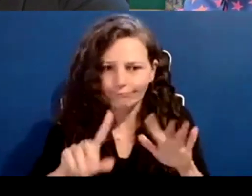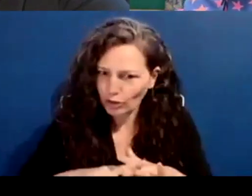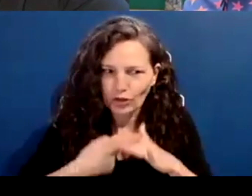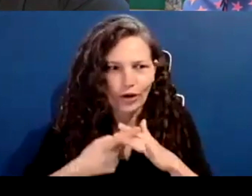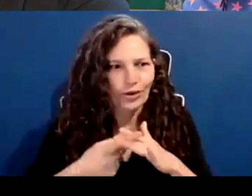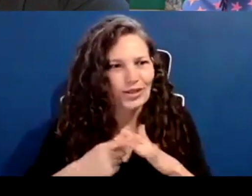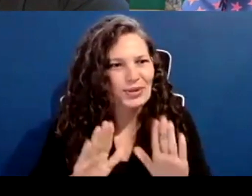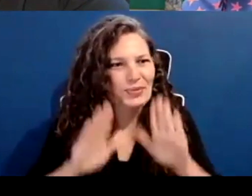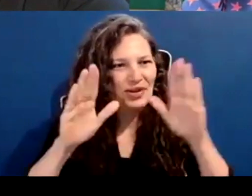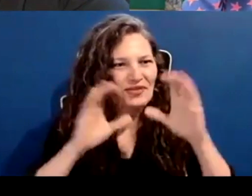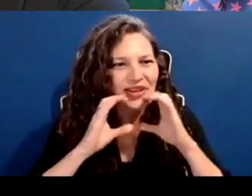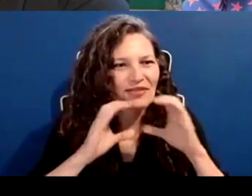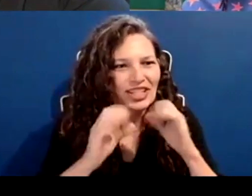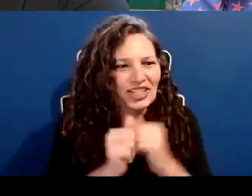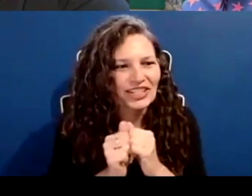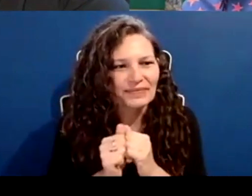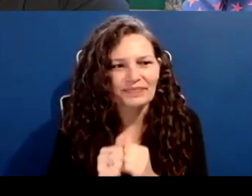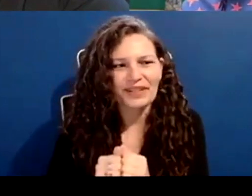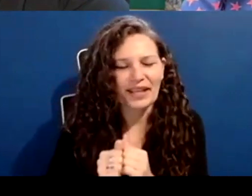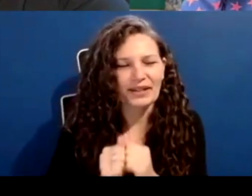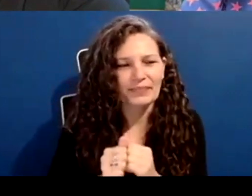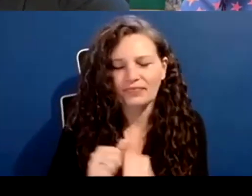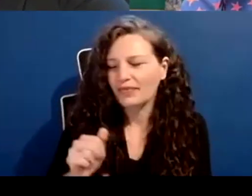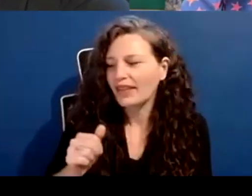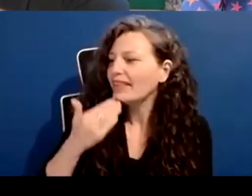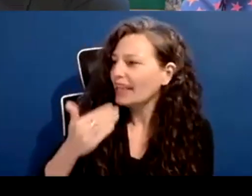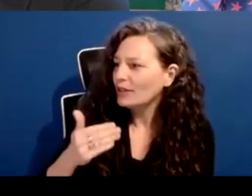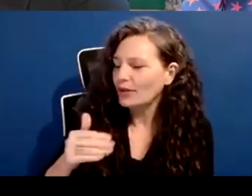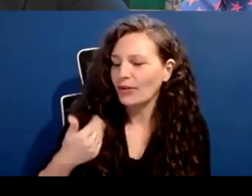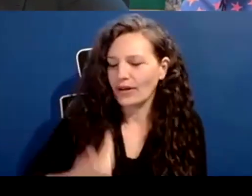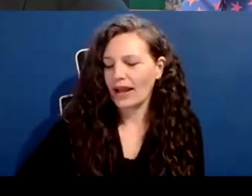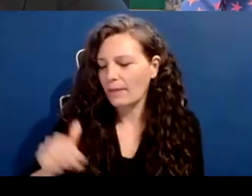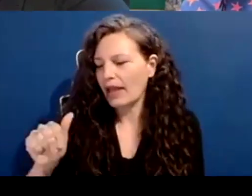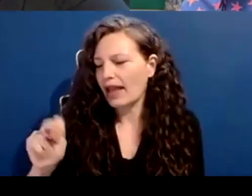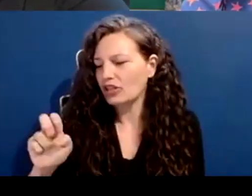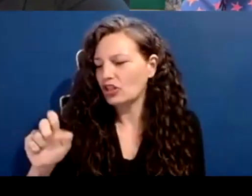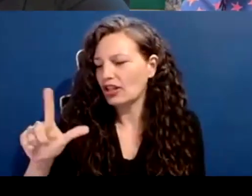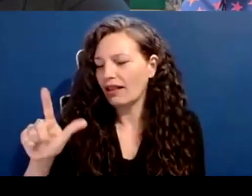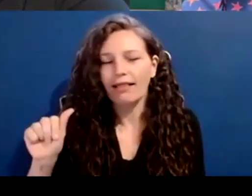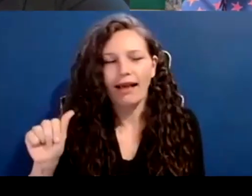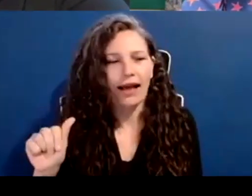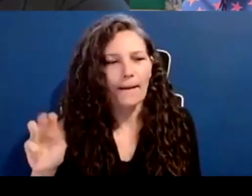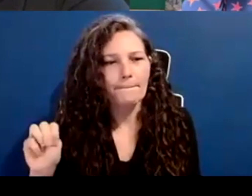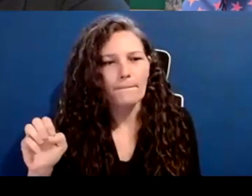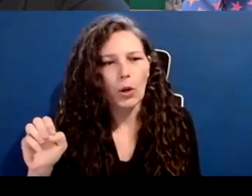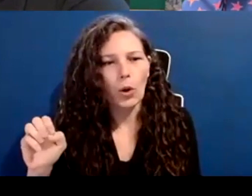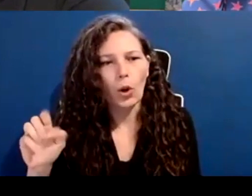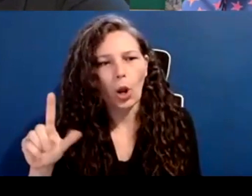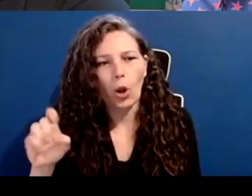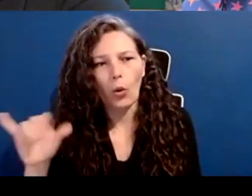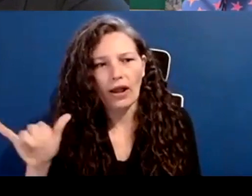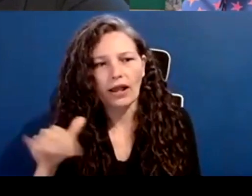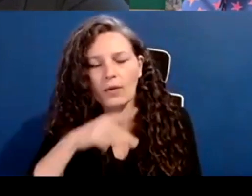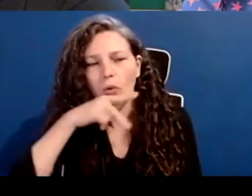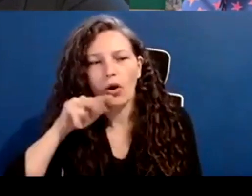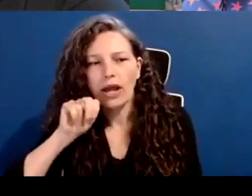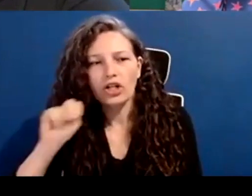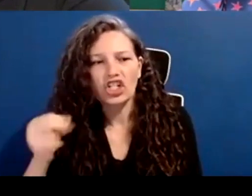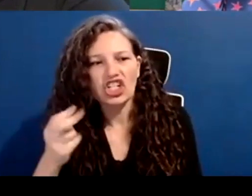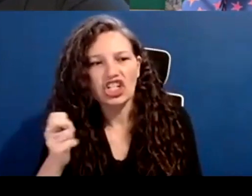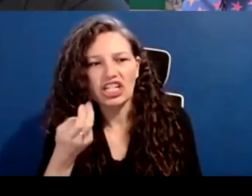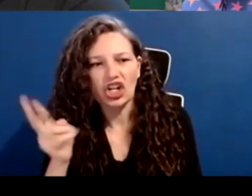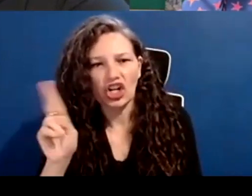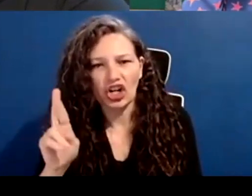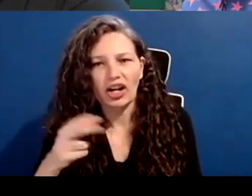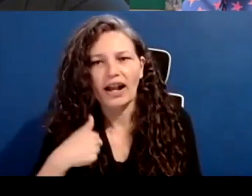Thank you so much, Ben. My name is Angela Malloy. I use she, her pronouns, and I am the Faith Inclusion and Belonging Fellow